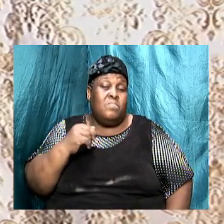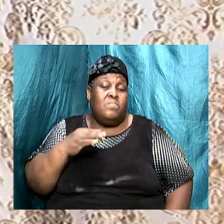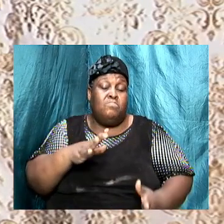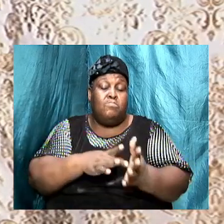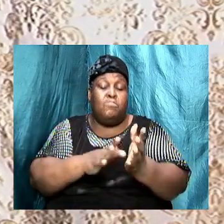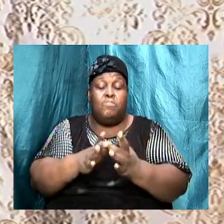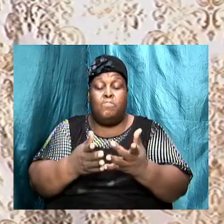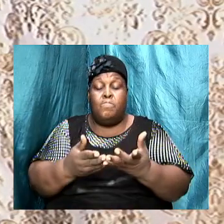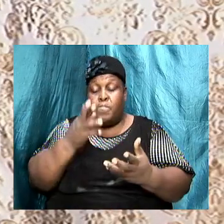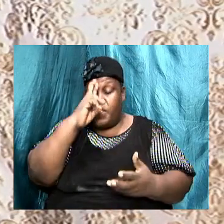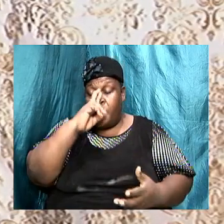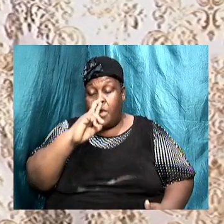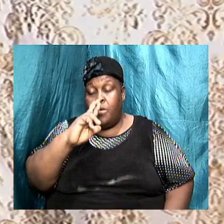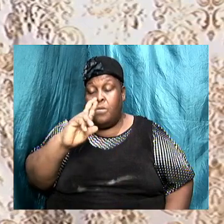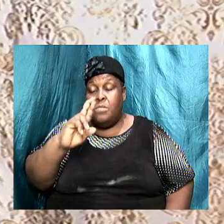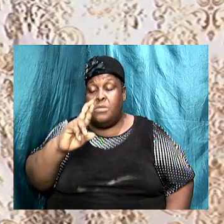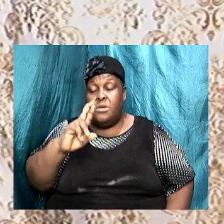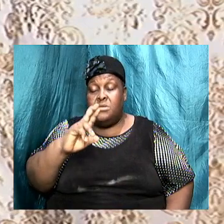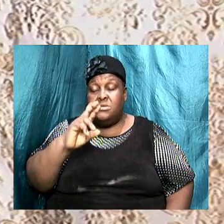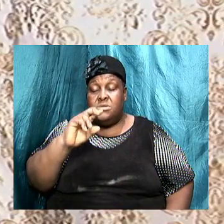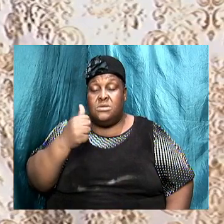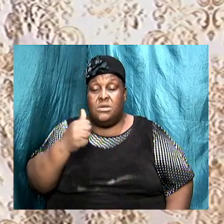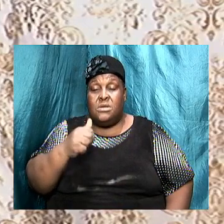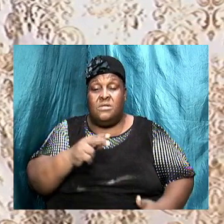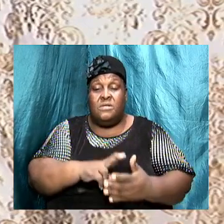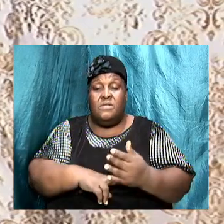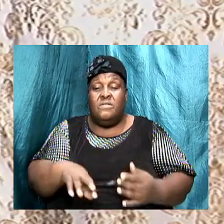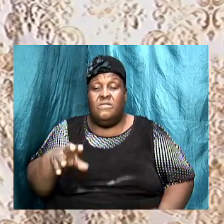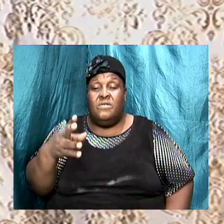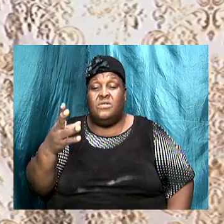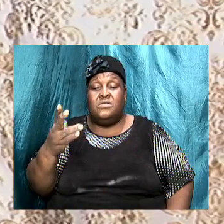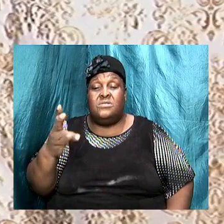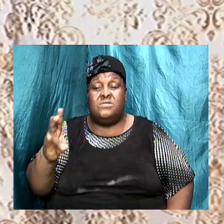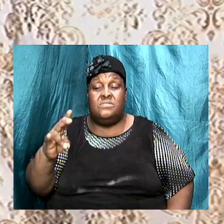in Romans chapter 10 and verse 17